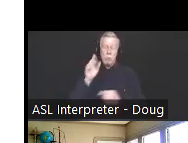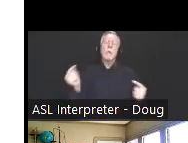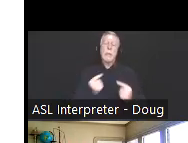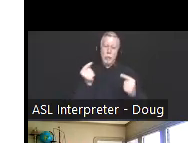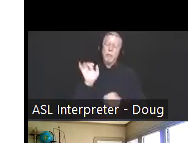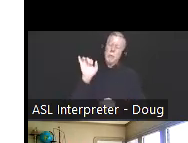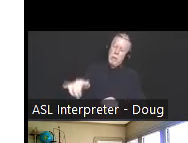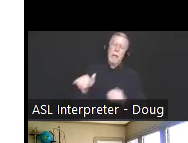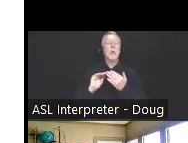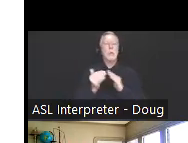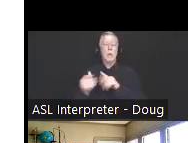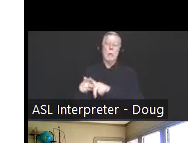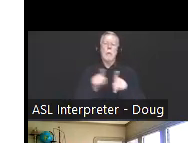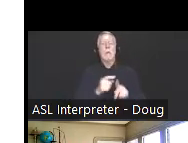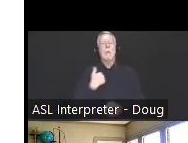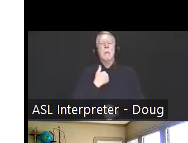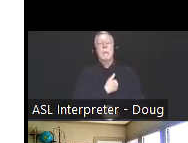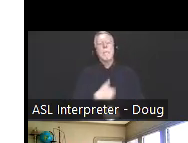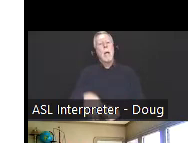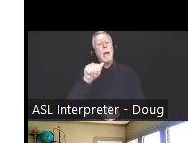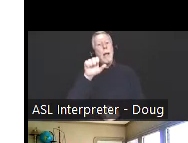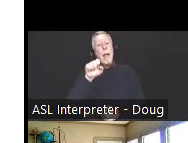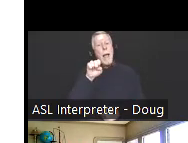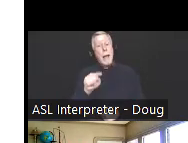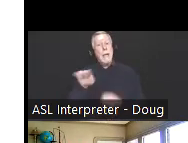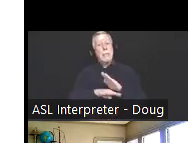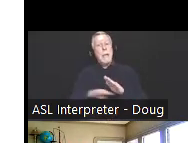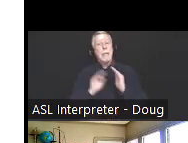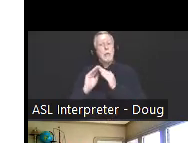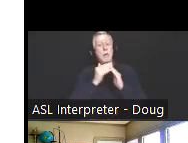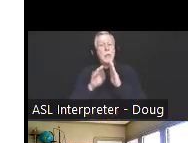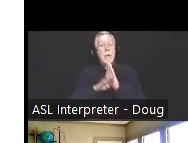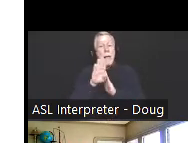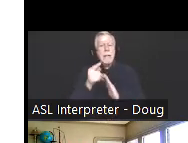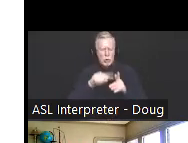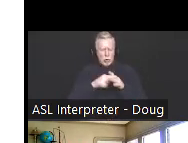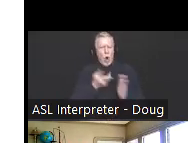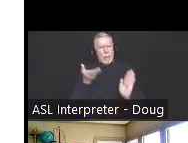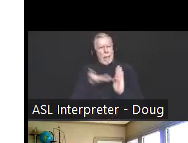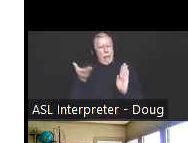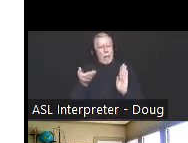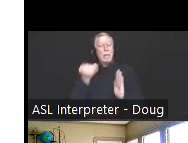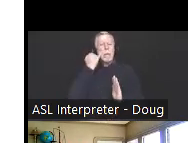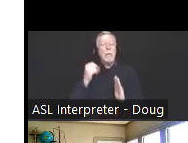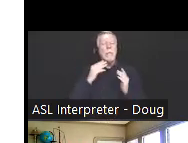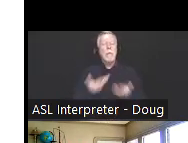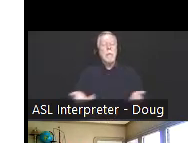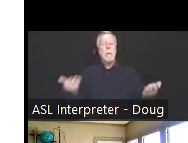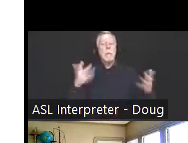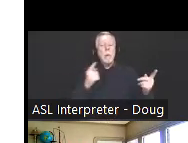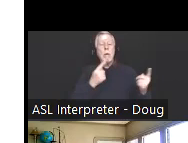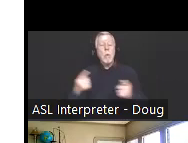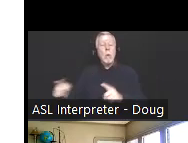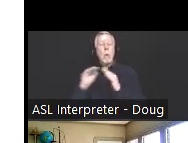what asset-based community development says, let's start there. If there's stuff already going on in the community to address